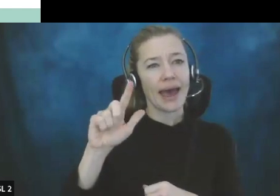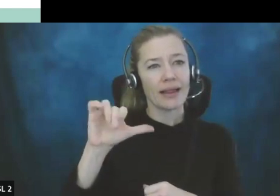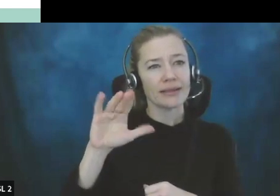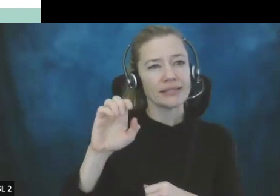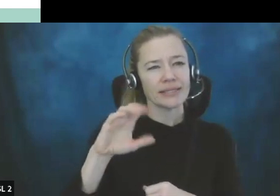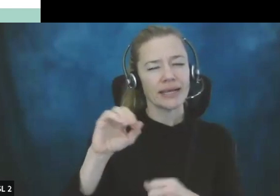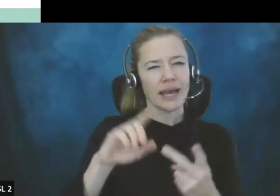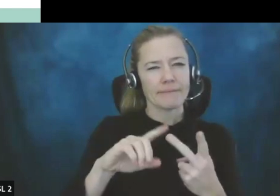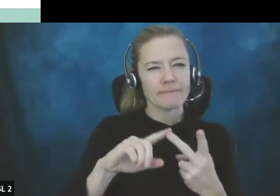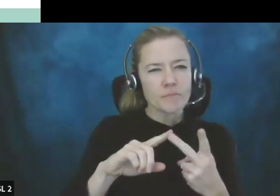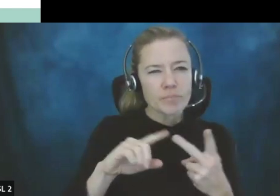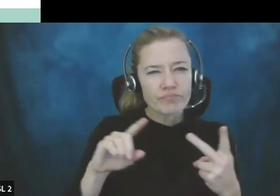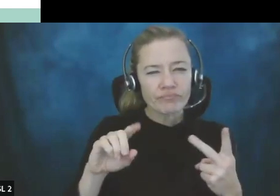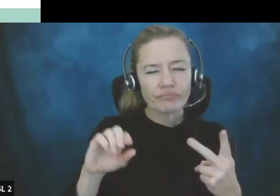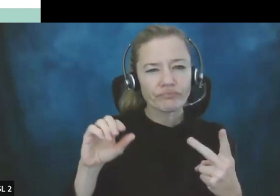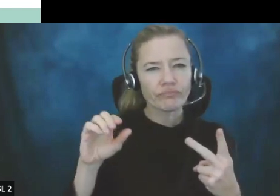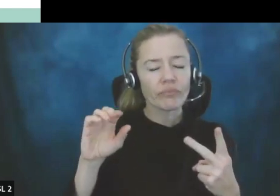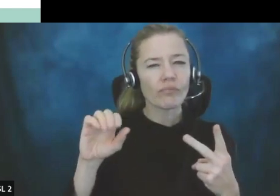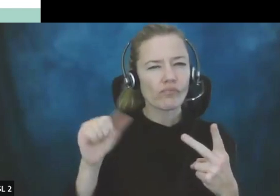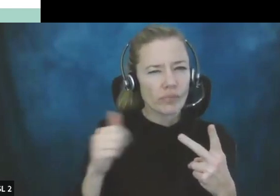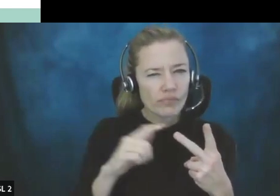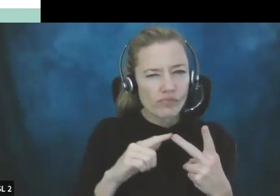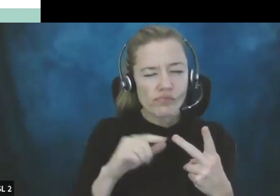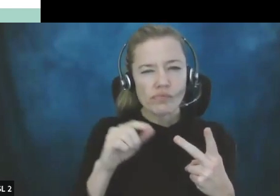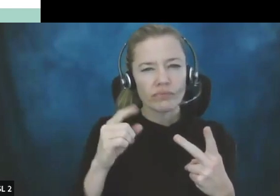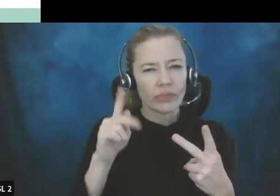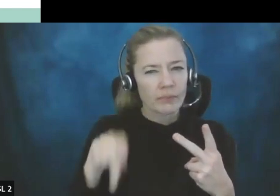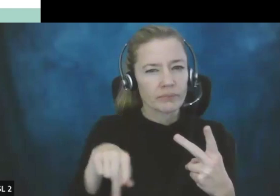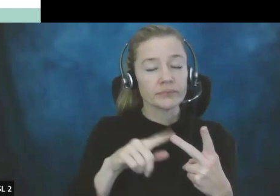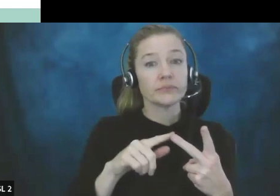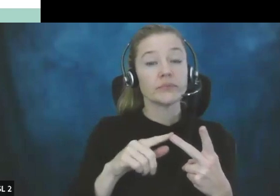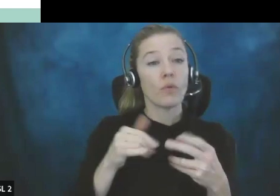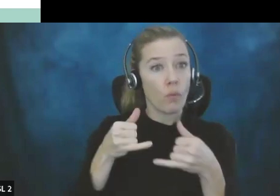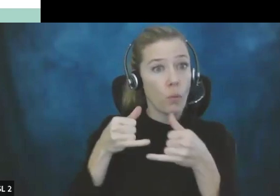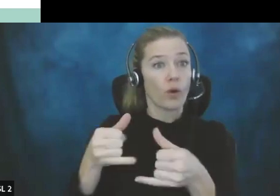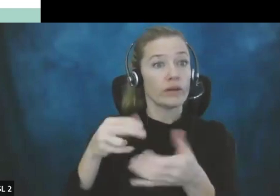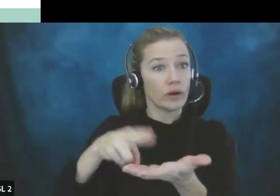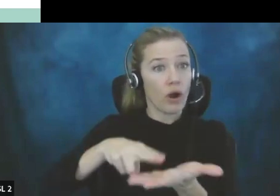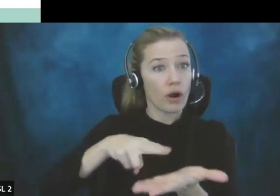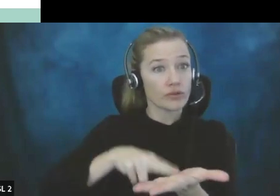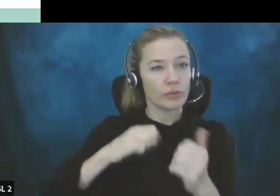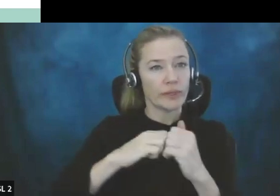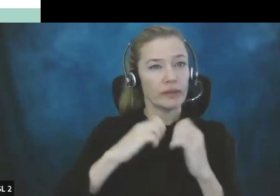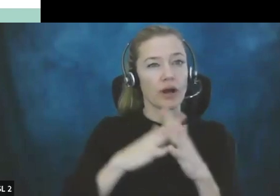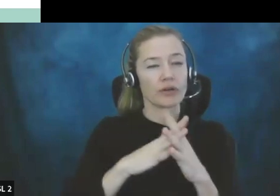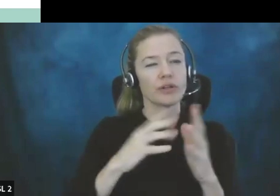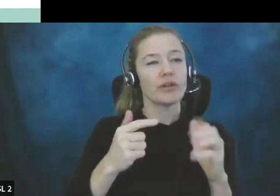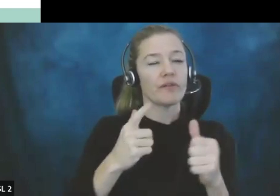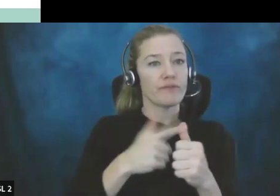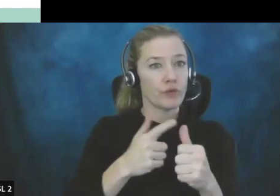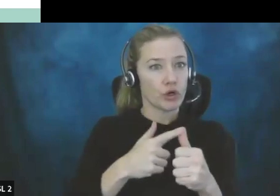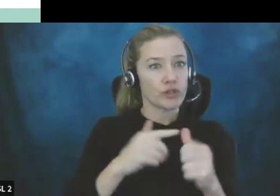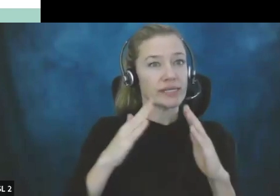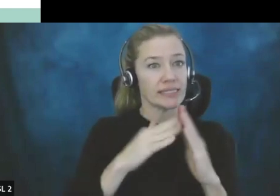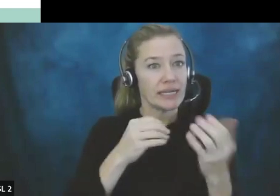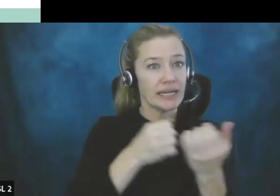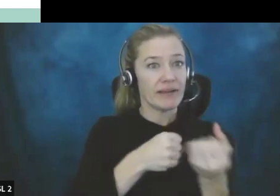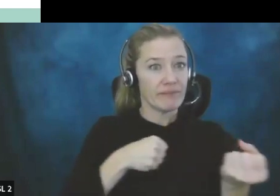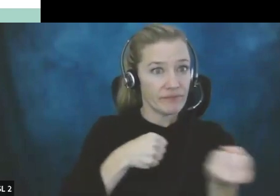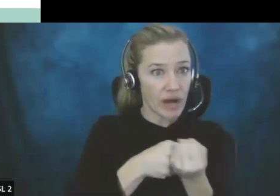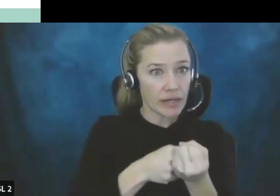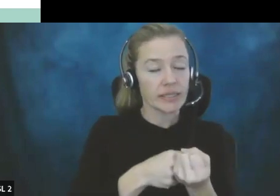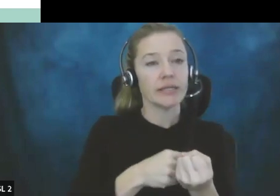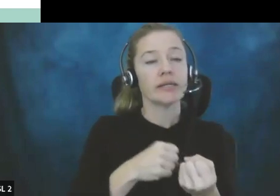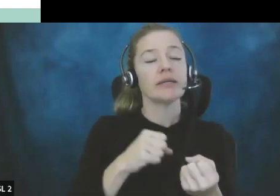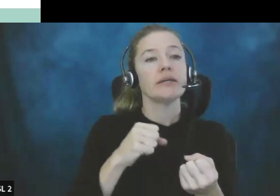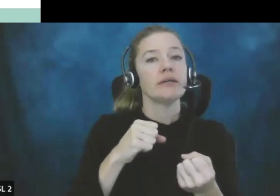back. Elsie and Lily Cox Haven of Hope was awarded the contract, and we launched the nation's first municipally funded